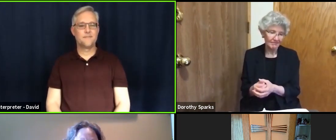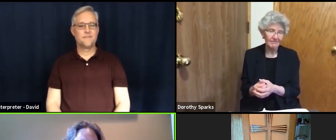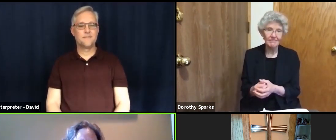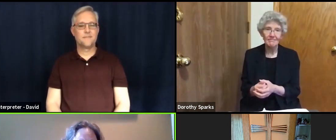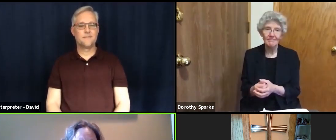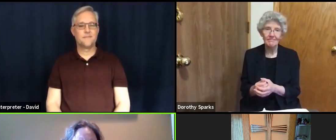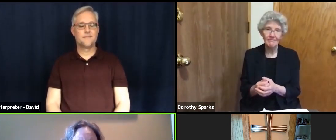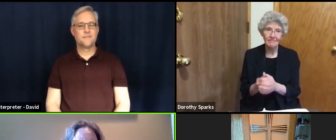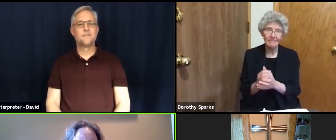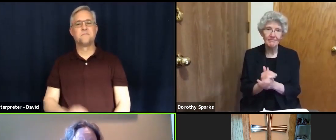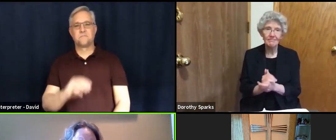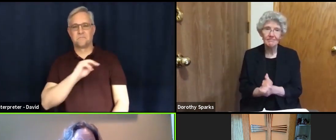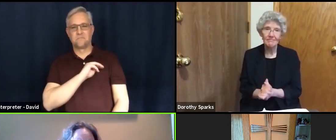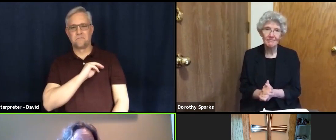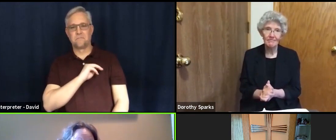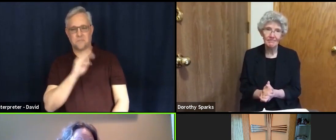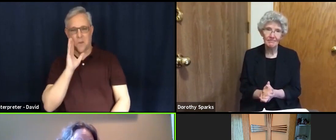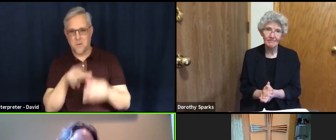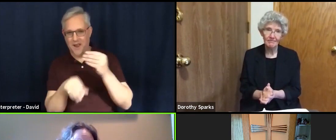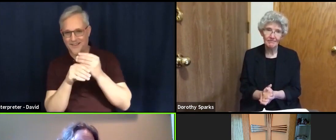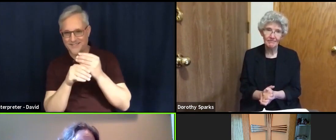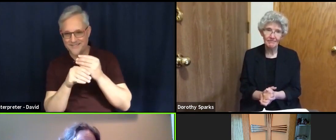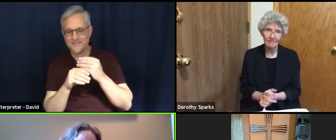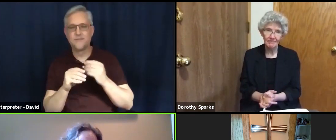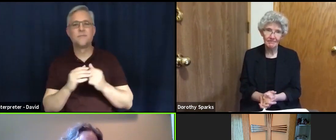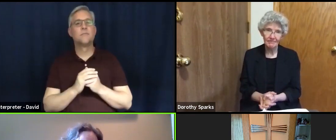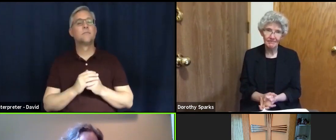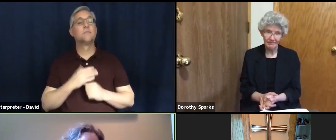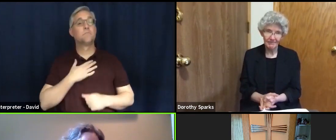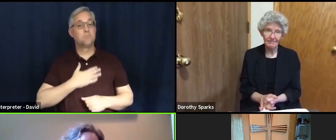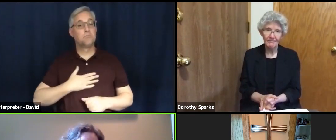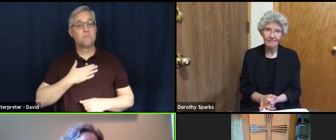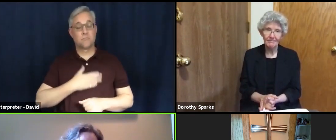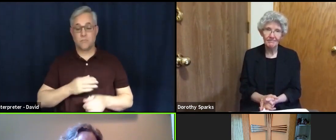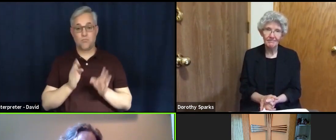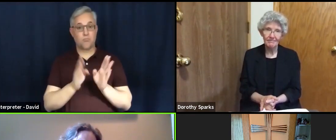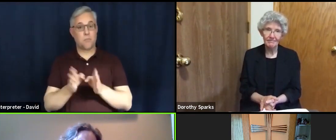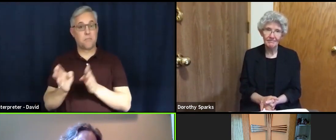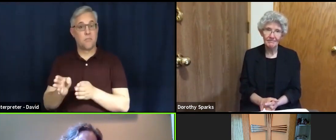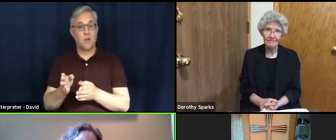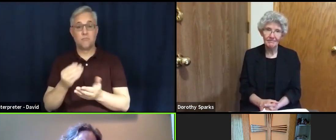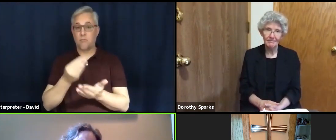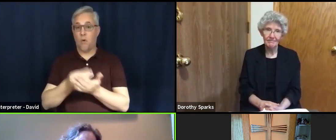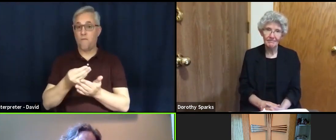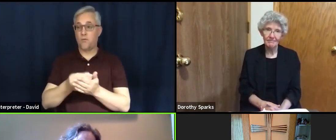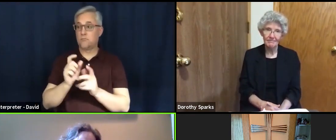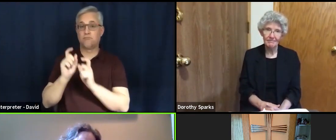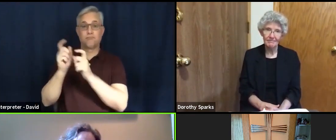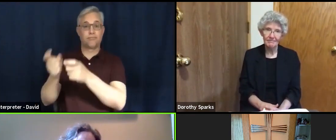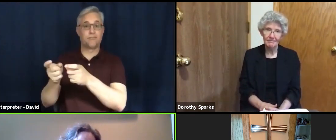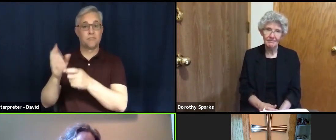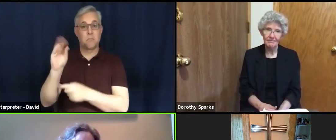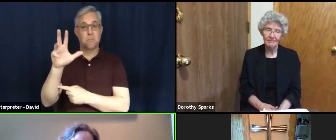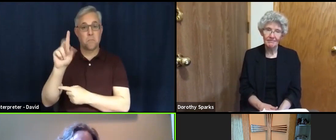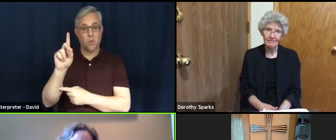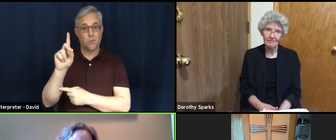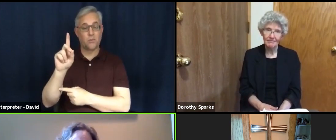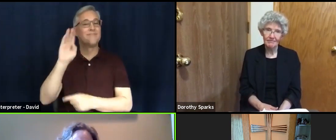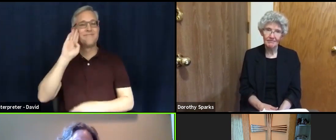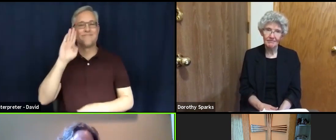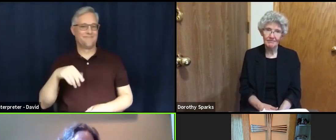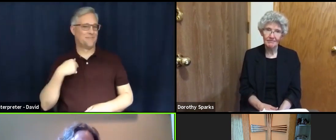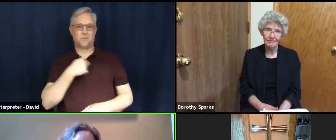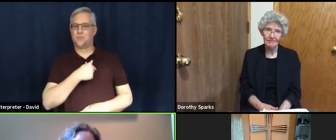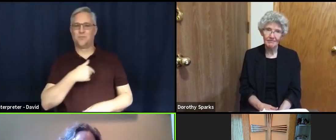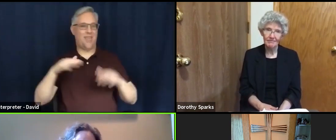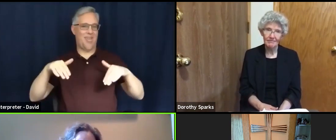So I'll just add to please prepare your offerings to send to Bread of Life. I know we're still not in the building and it